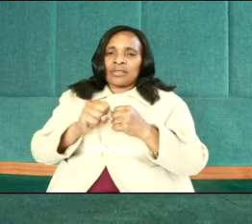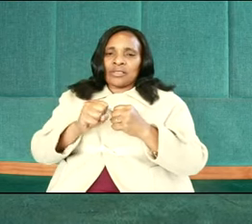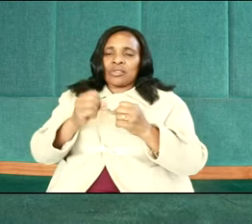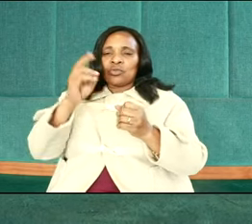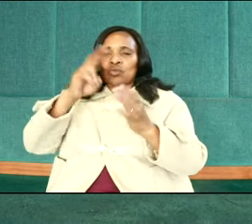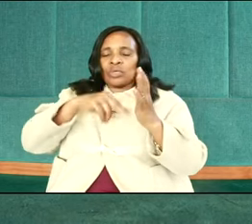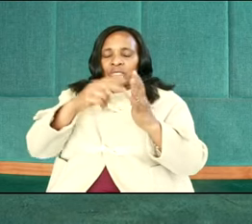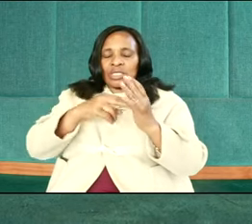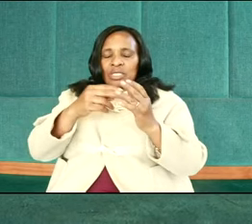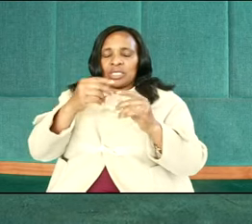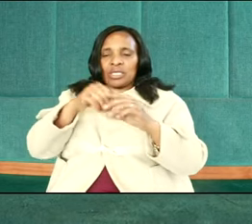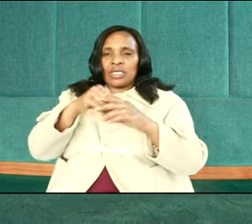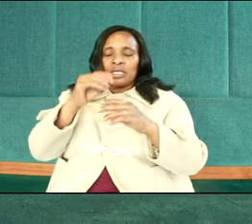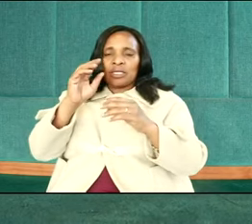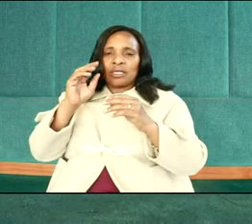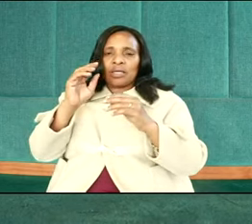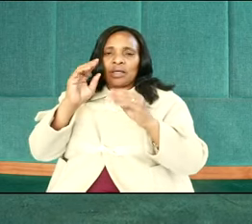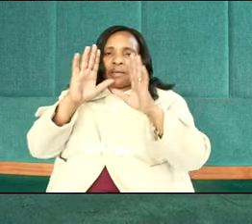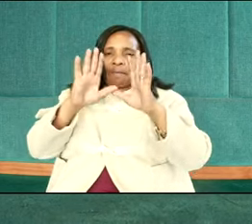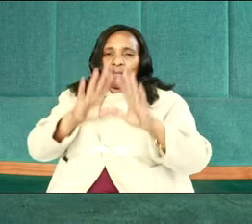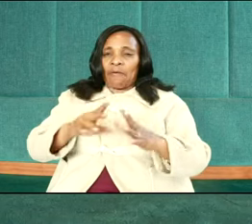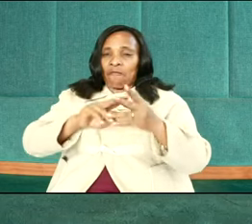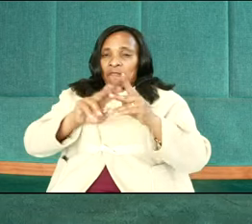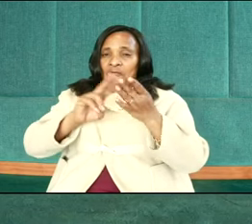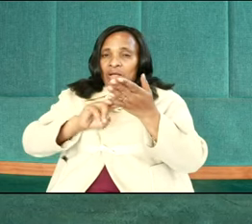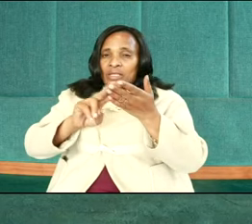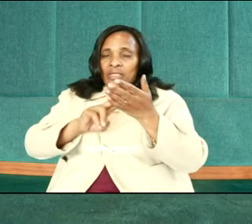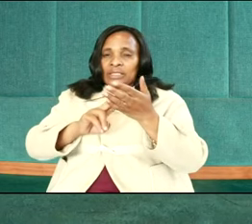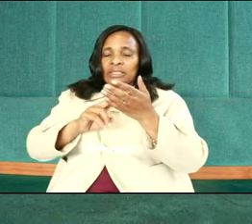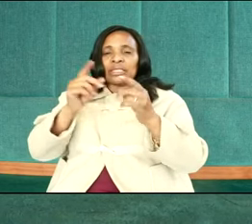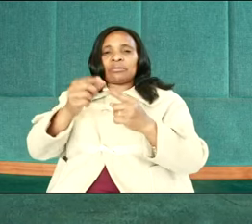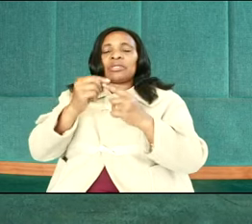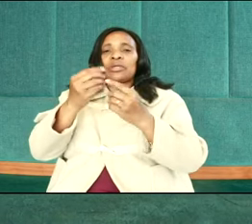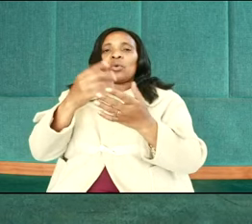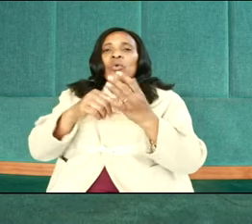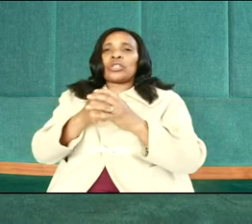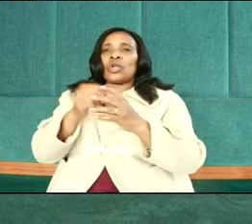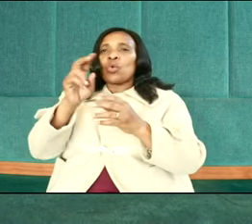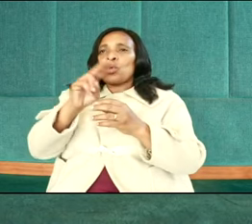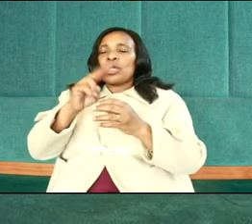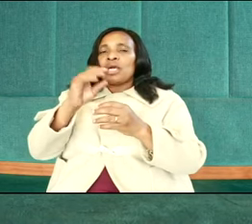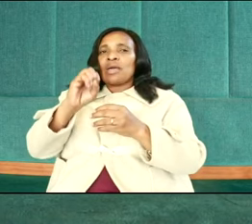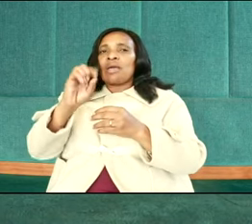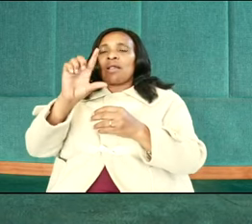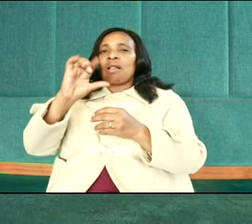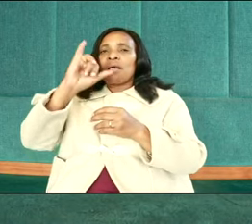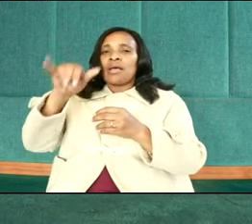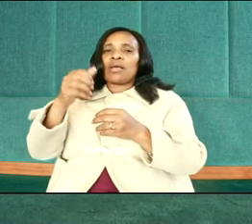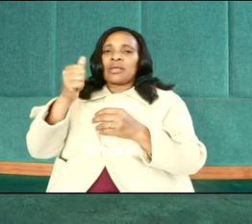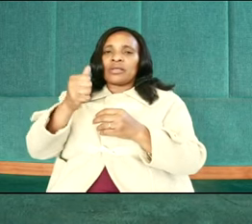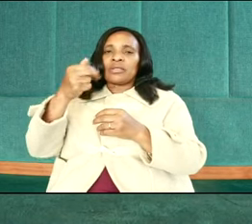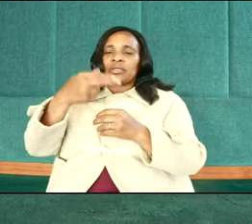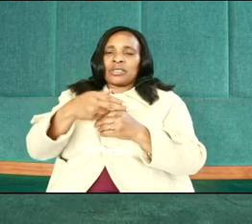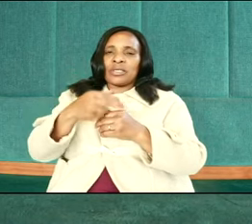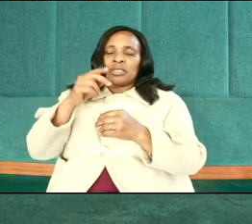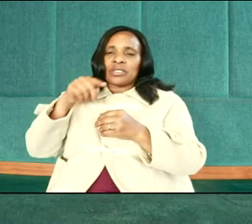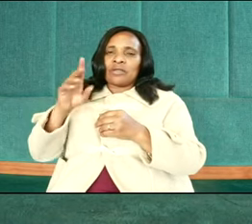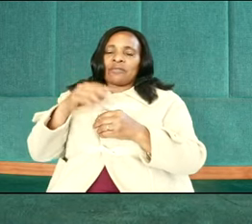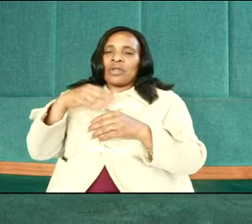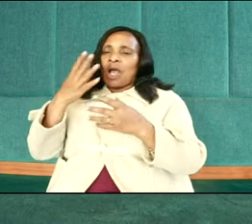text and tie it into the story, particularly just looking at Elijah himself and how zealous he was for